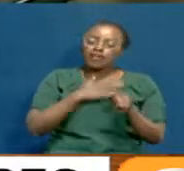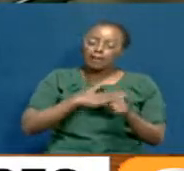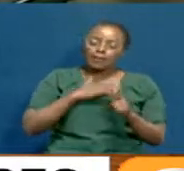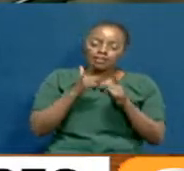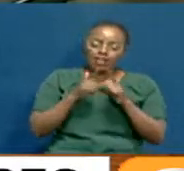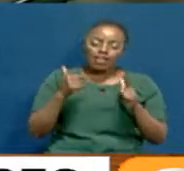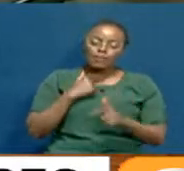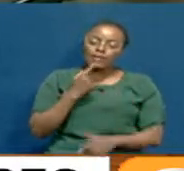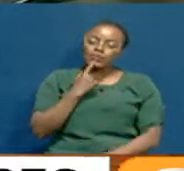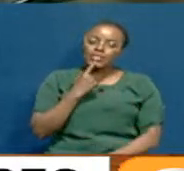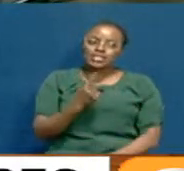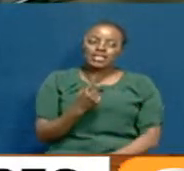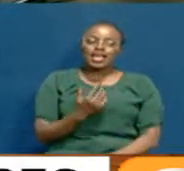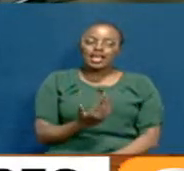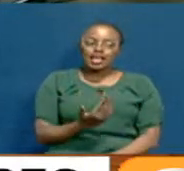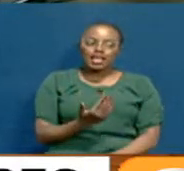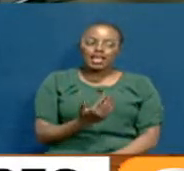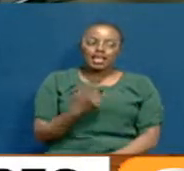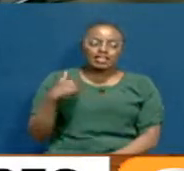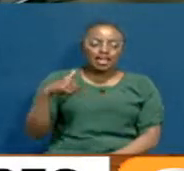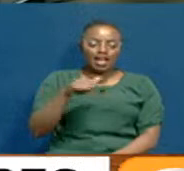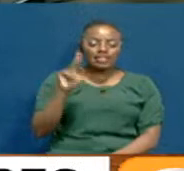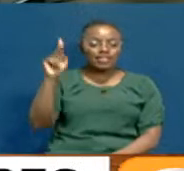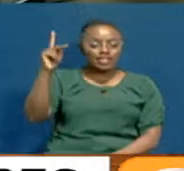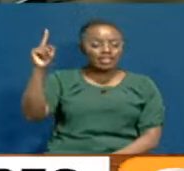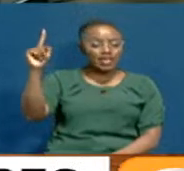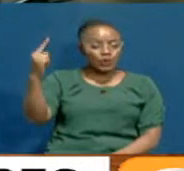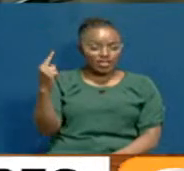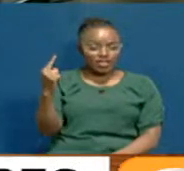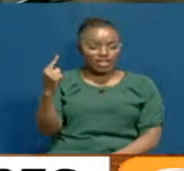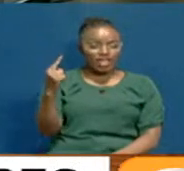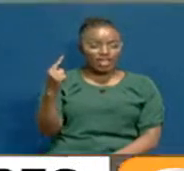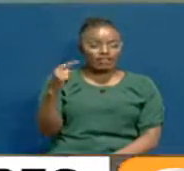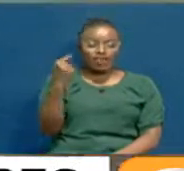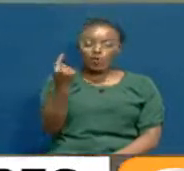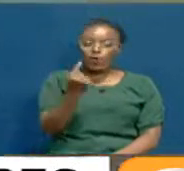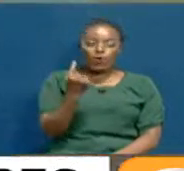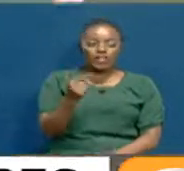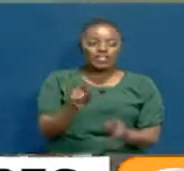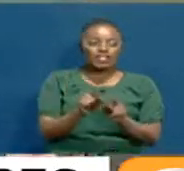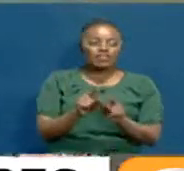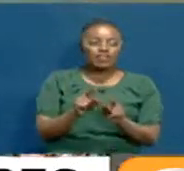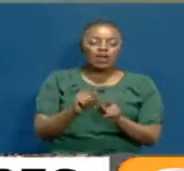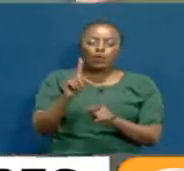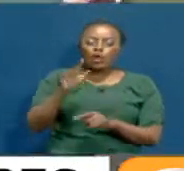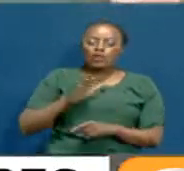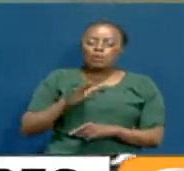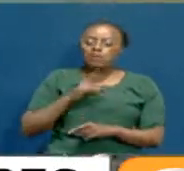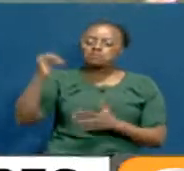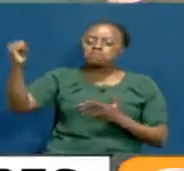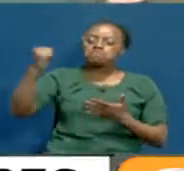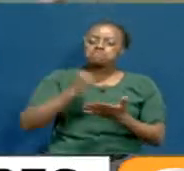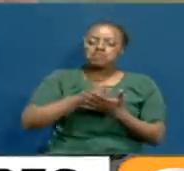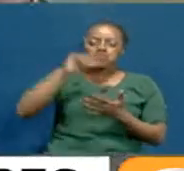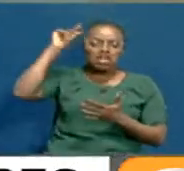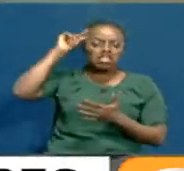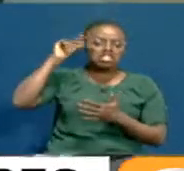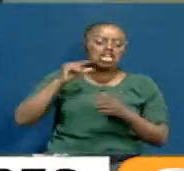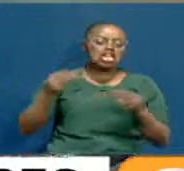Kindly allow me to say this. We at Kenya Kwanza, not only affronting one woman to say that the gender has